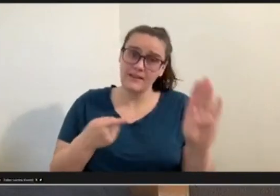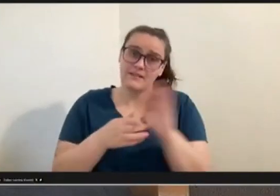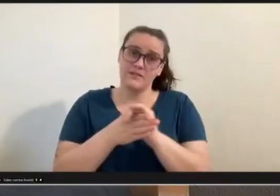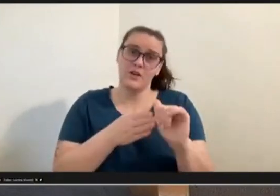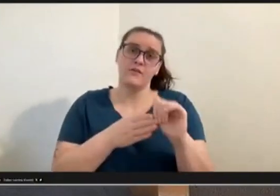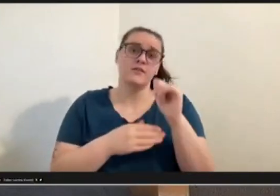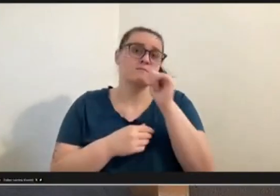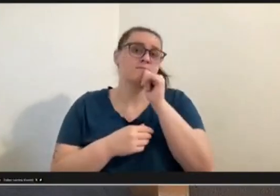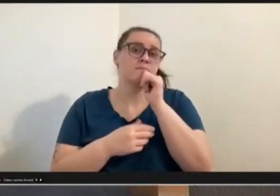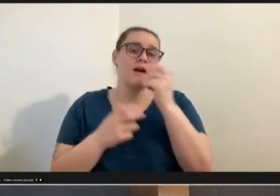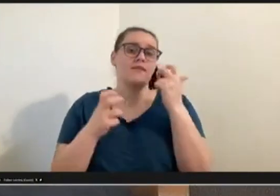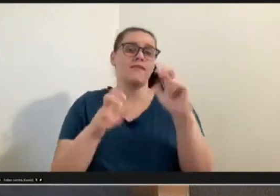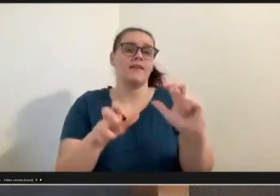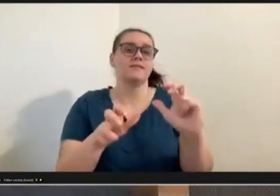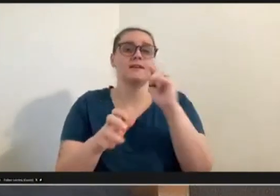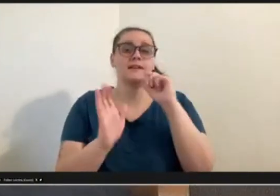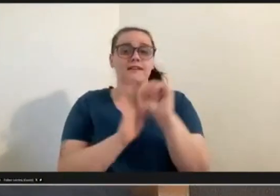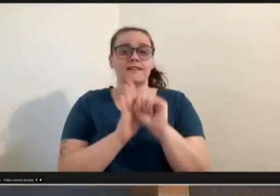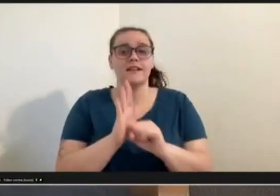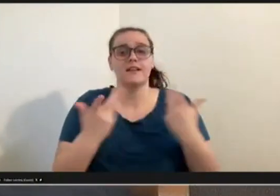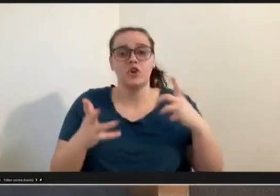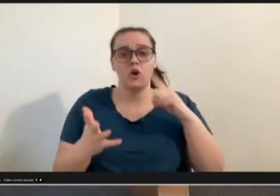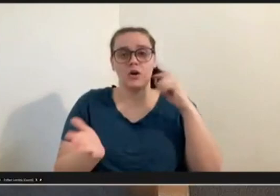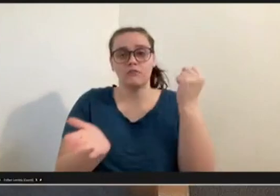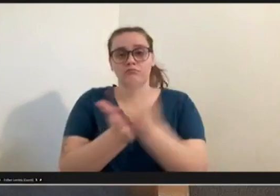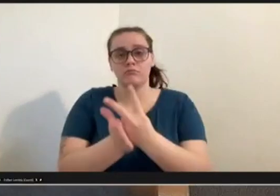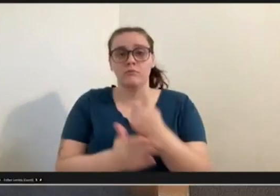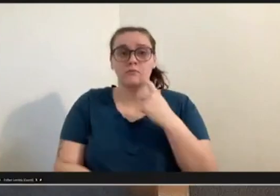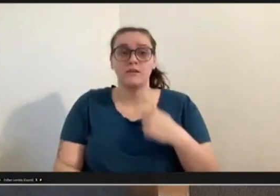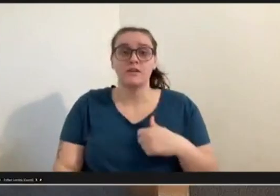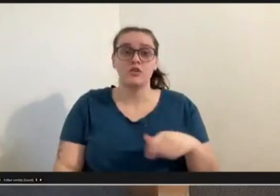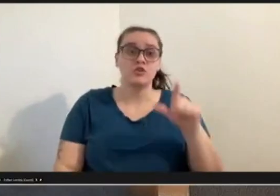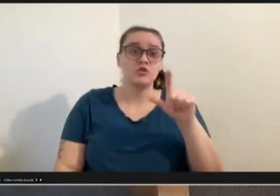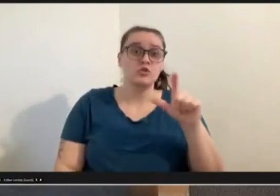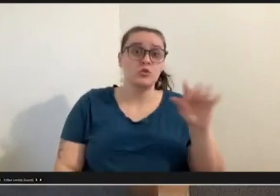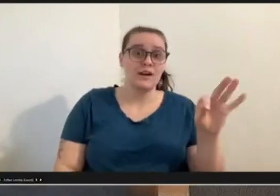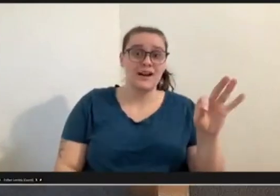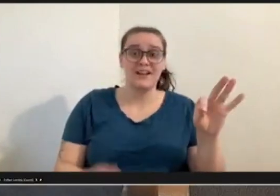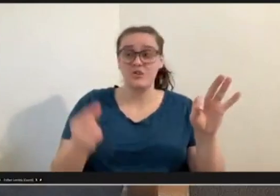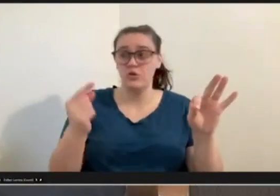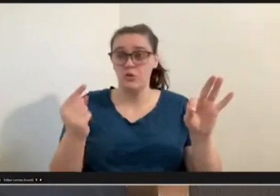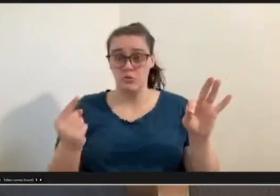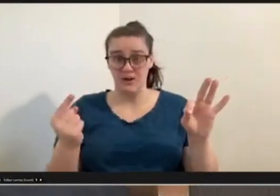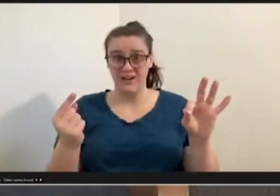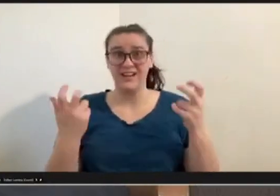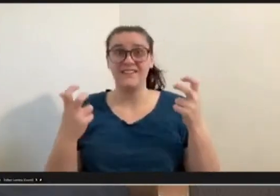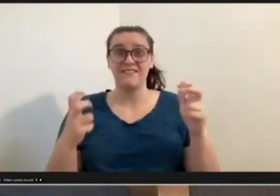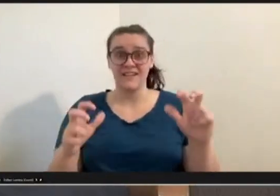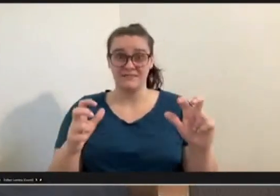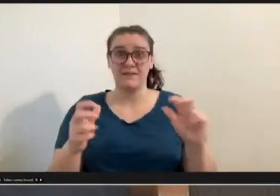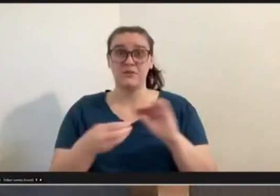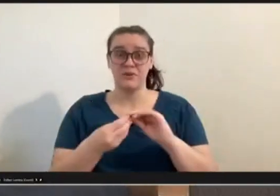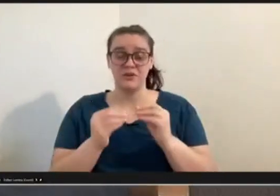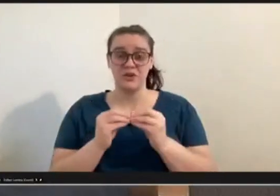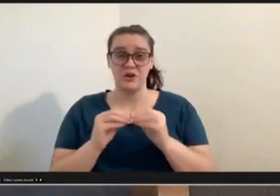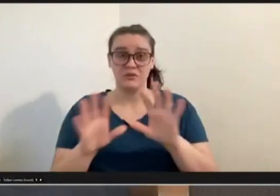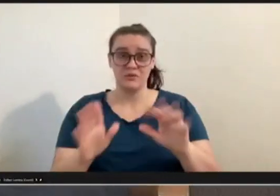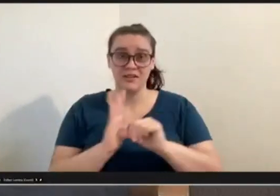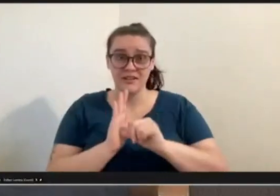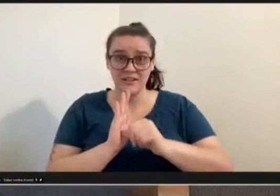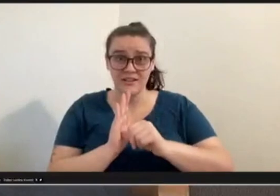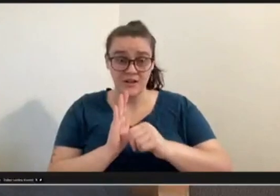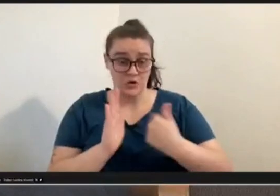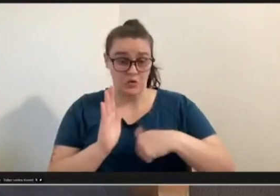own study to produce a 29-to-1 return on investment. And I want to emphasize that point. The enterprise zone program,